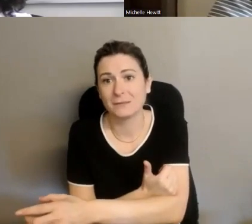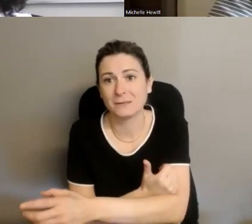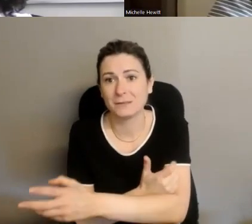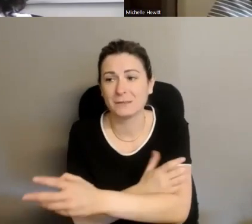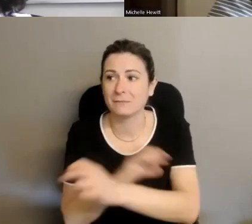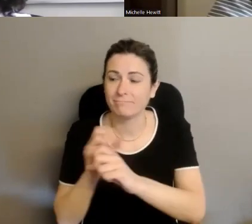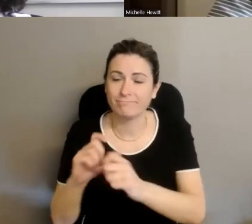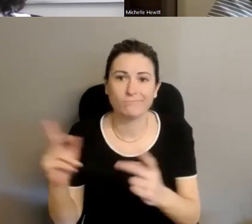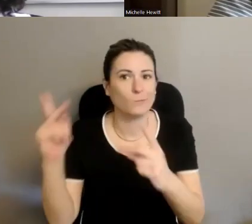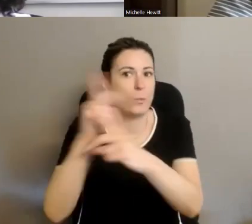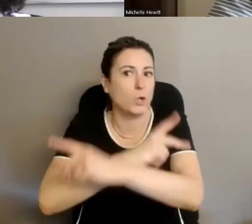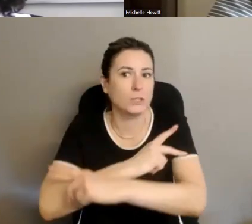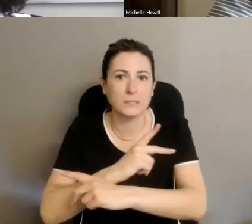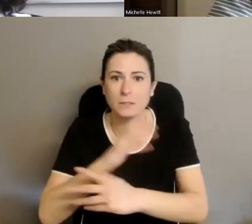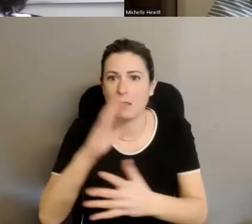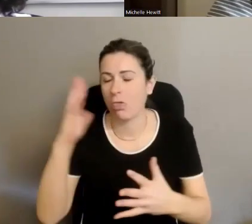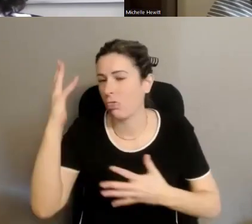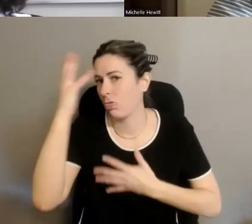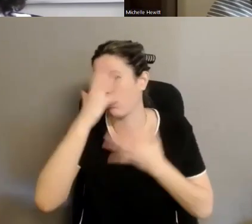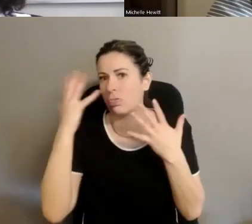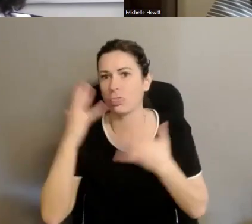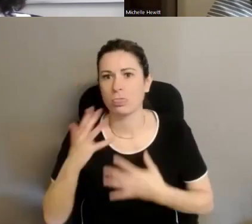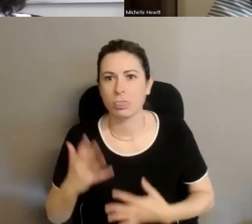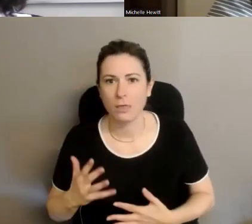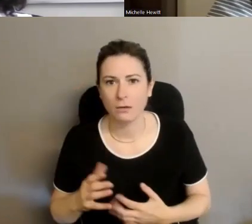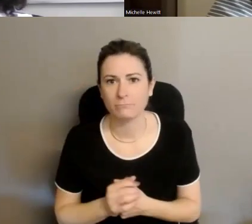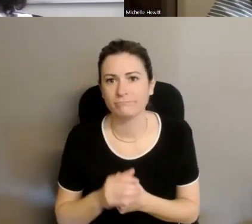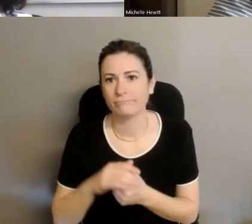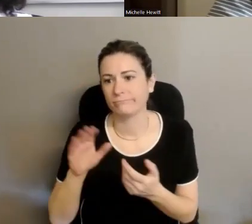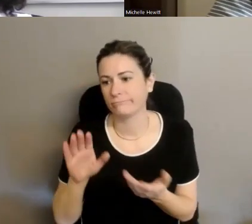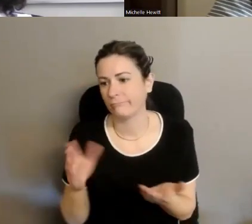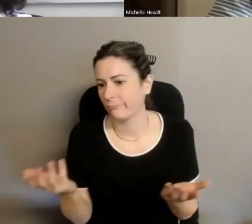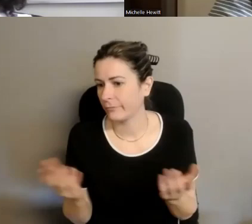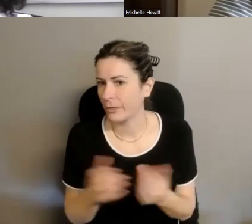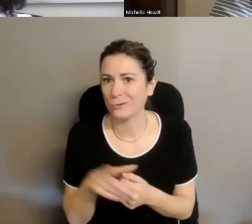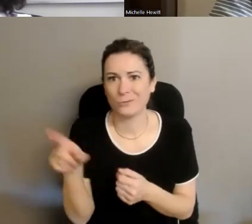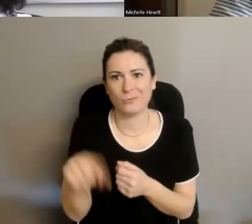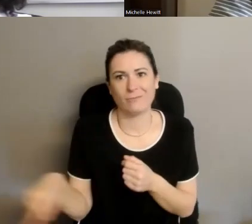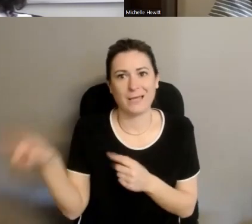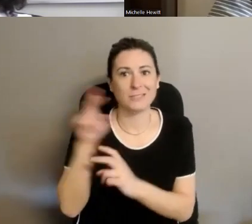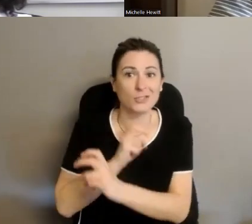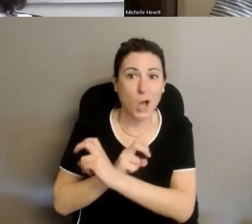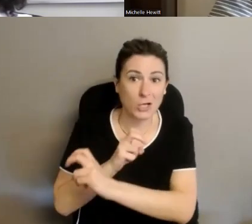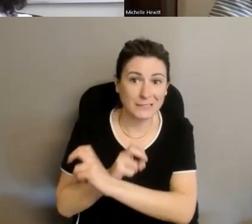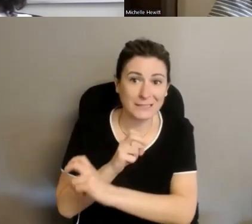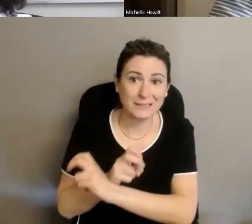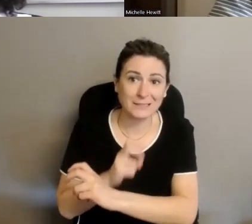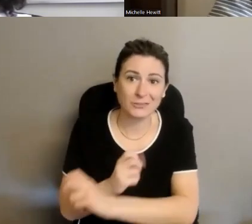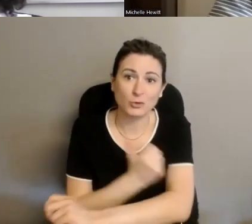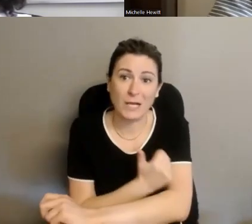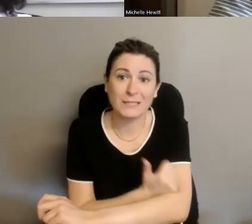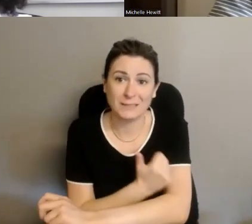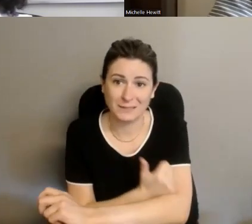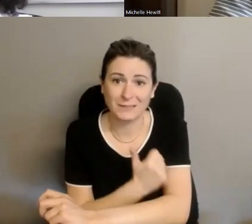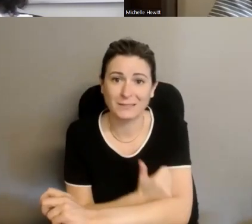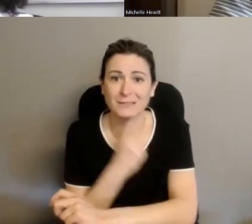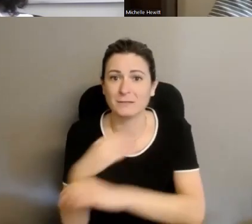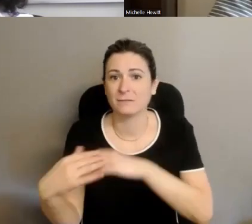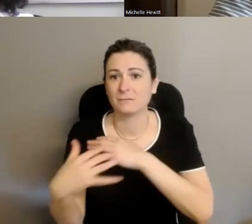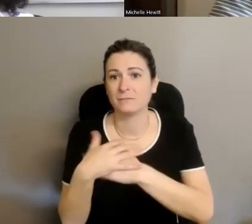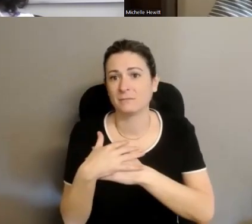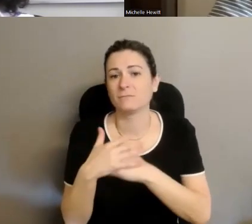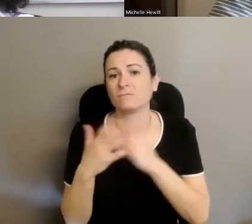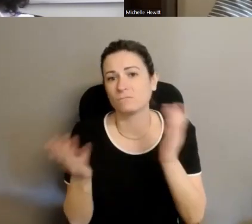cost-effective drug supply for people with all conditions so that it doesn't contribute to everything we've talked about today, I think